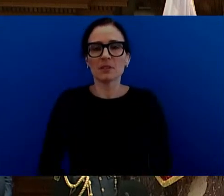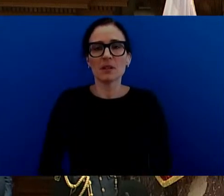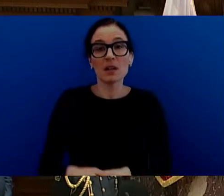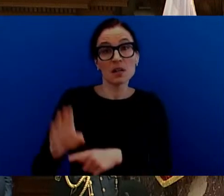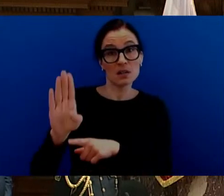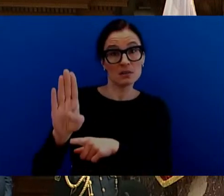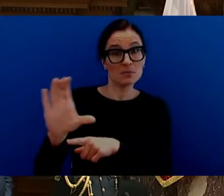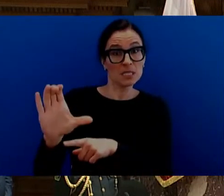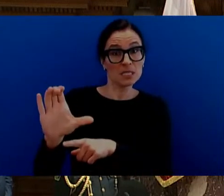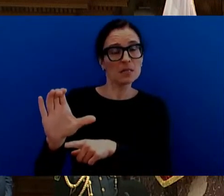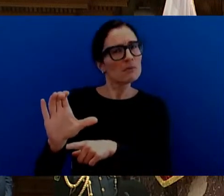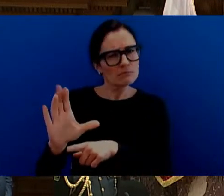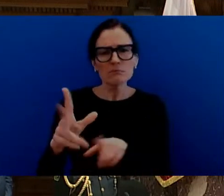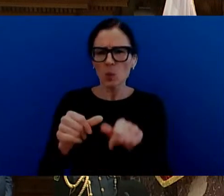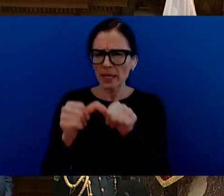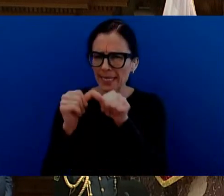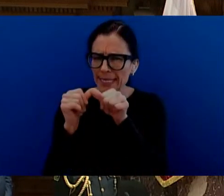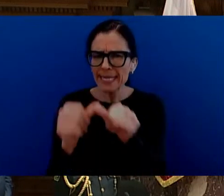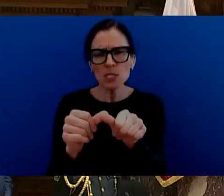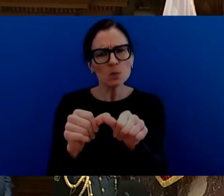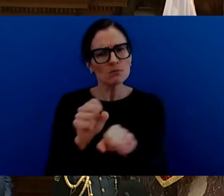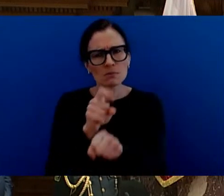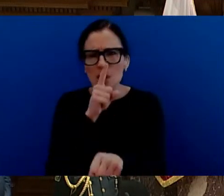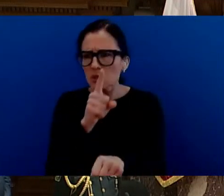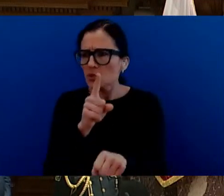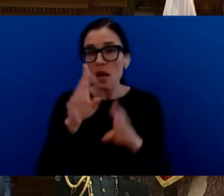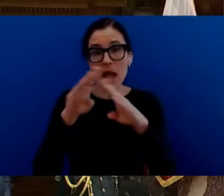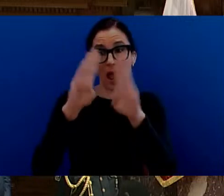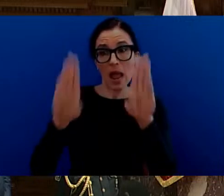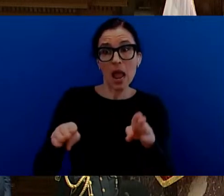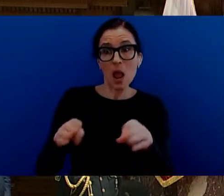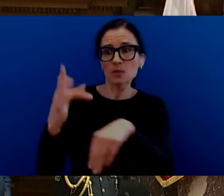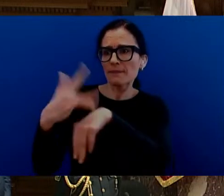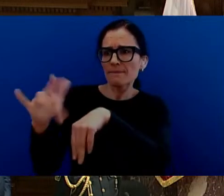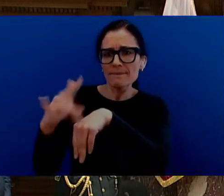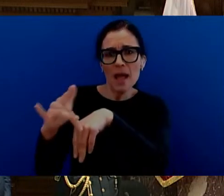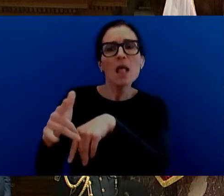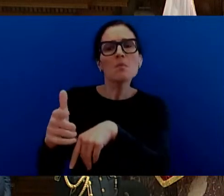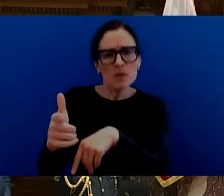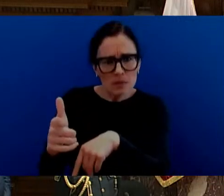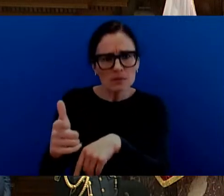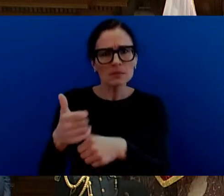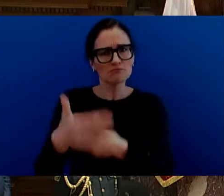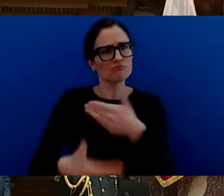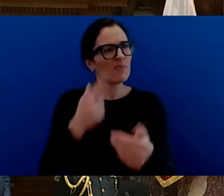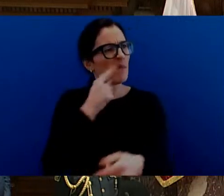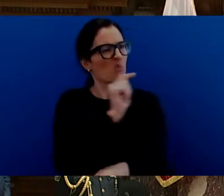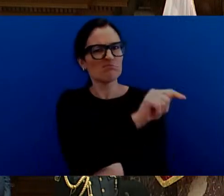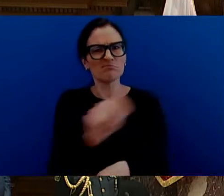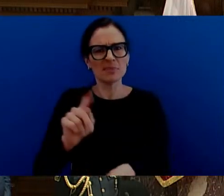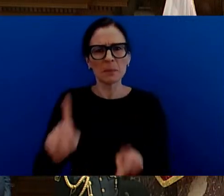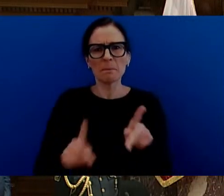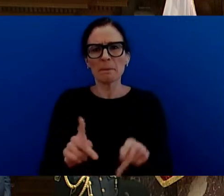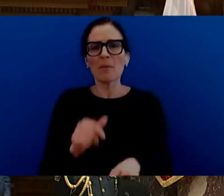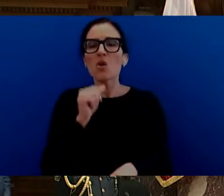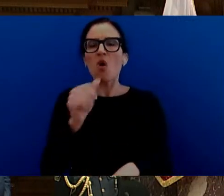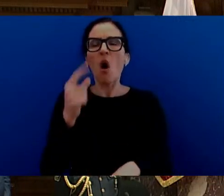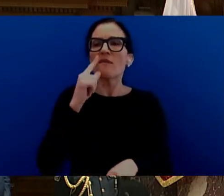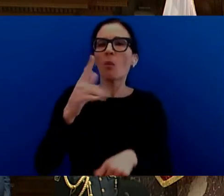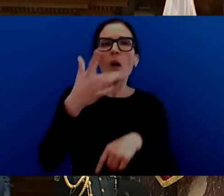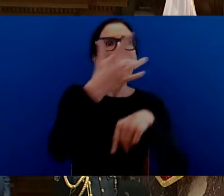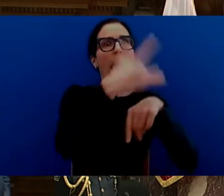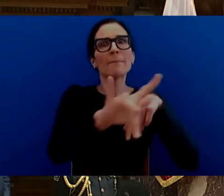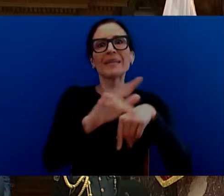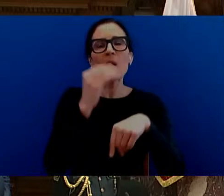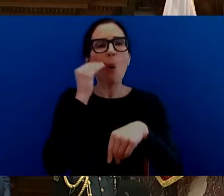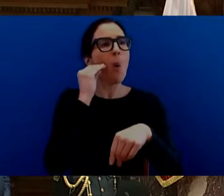people, not those keeping homes empty or flipping them for a quick profit. Keeping everyday costs low for